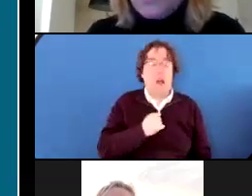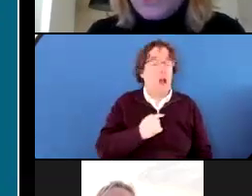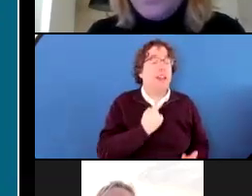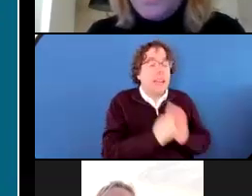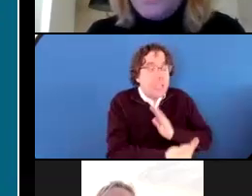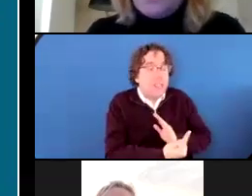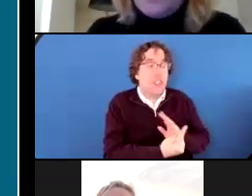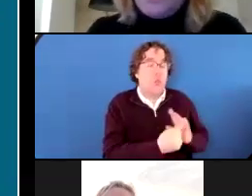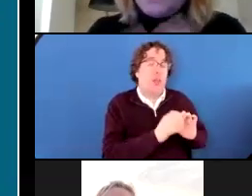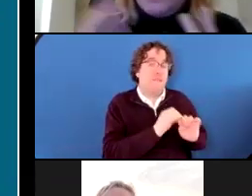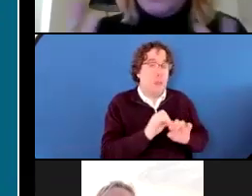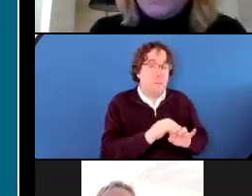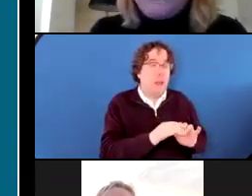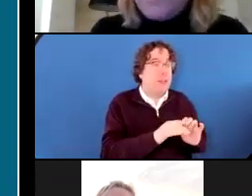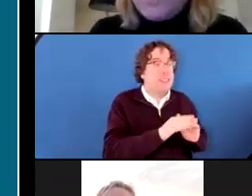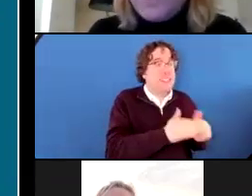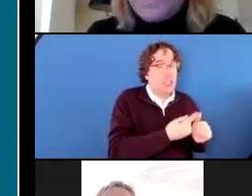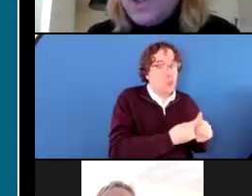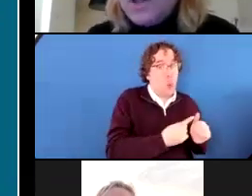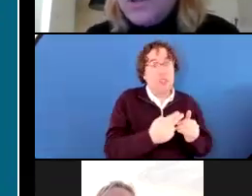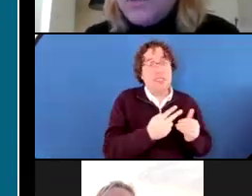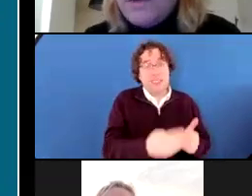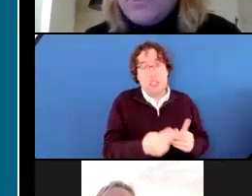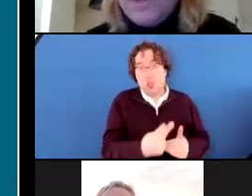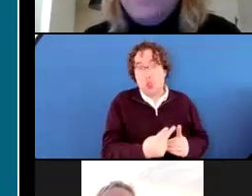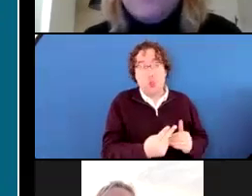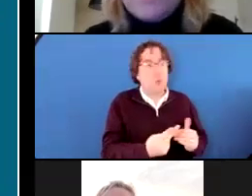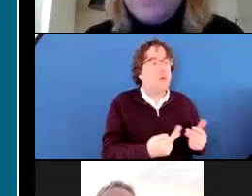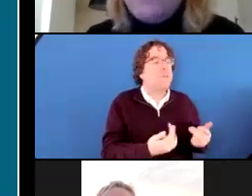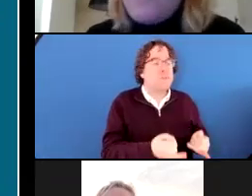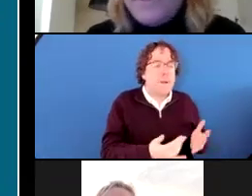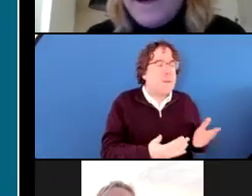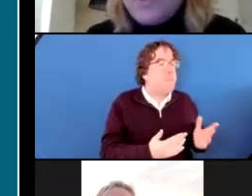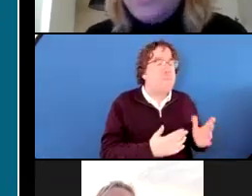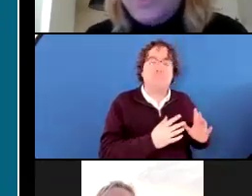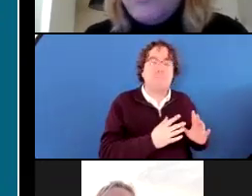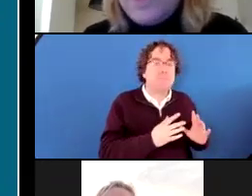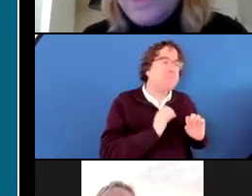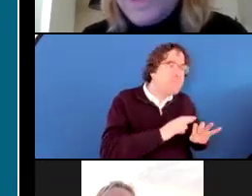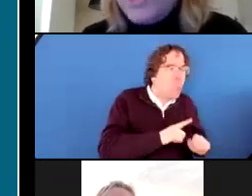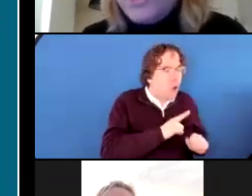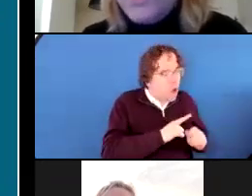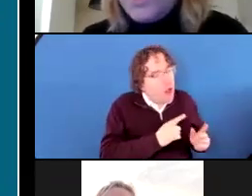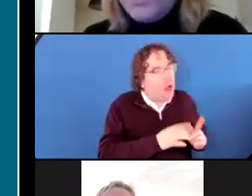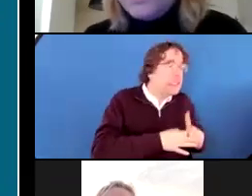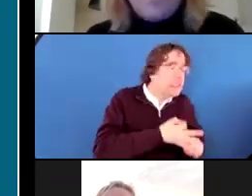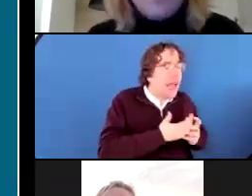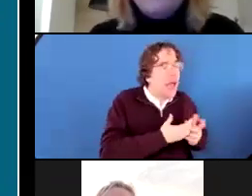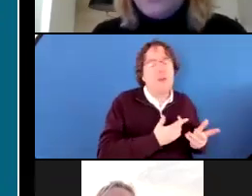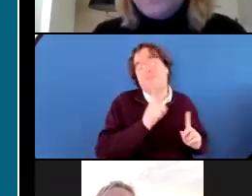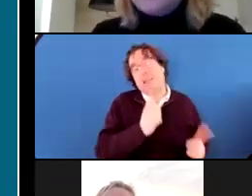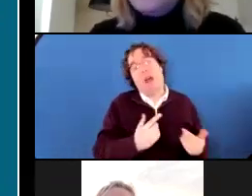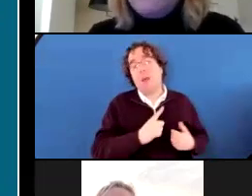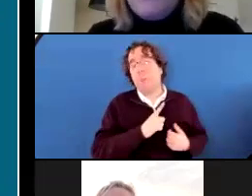stage 1 or 2. In an average applications round, we receive around about 200 applications. So it's a